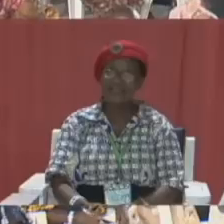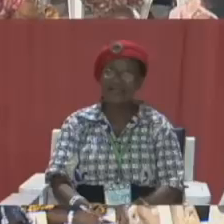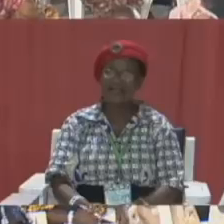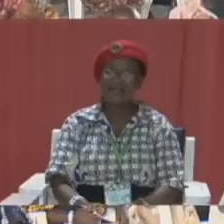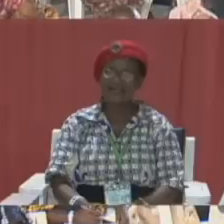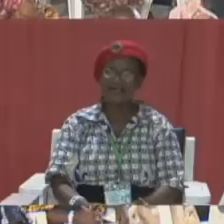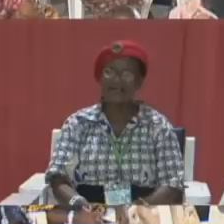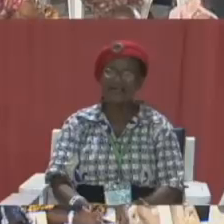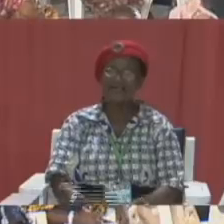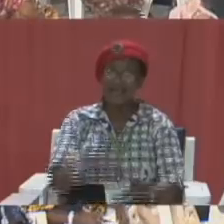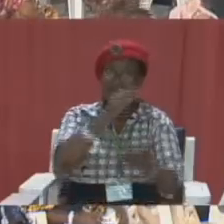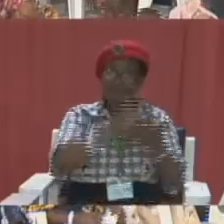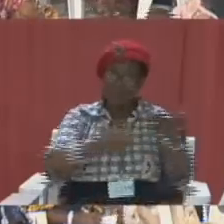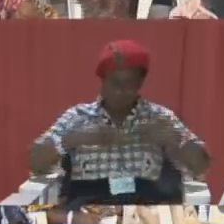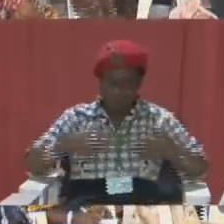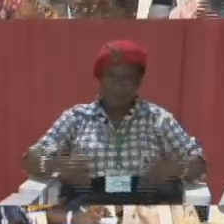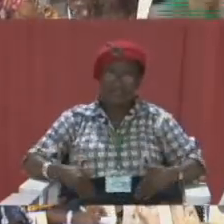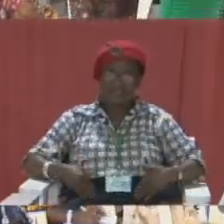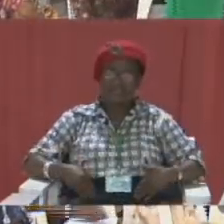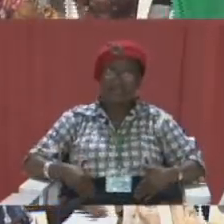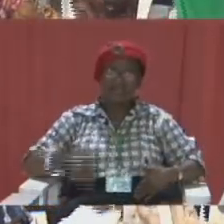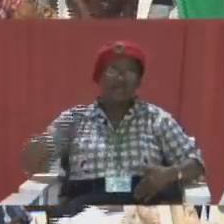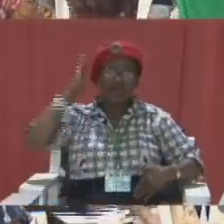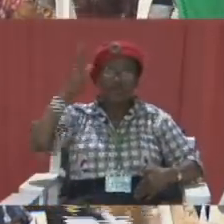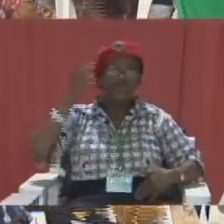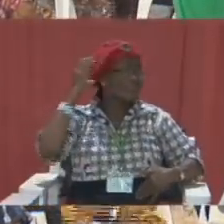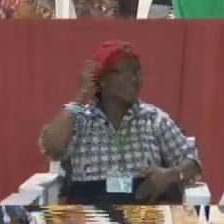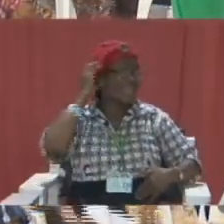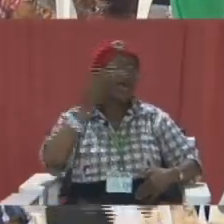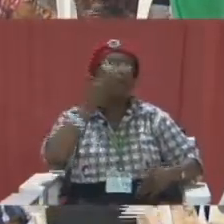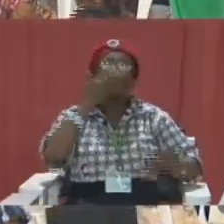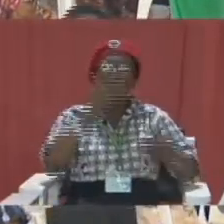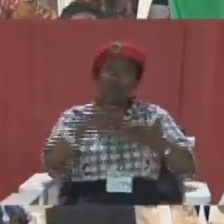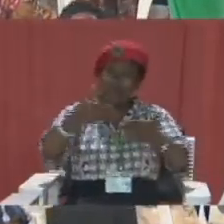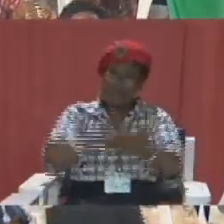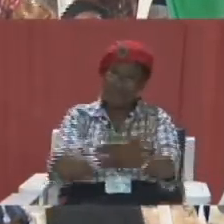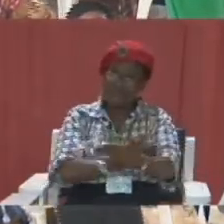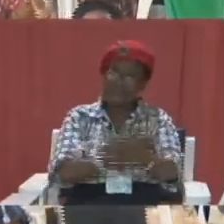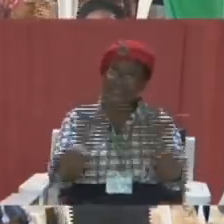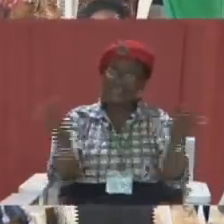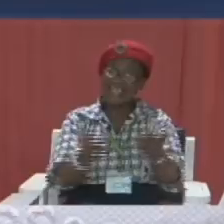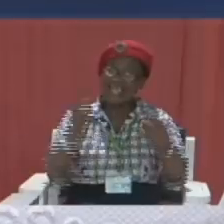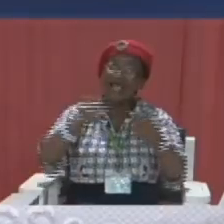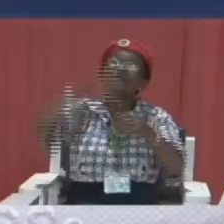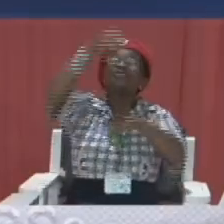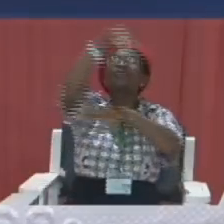Somebody will hear good news here tonight. Write